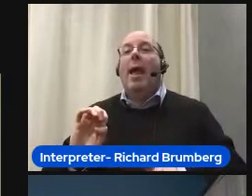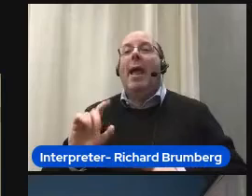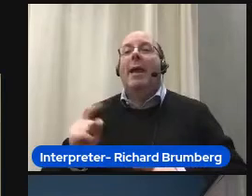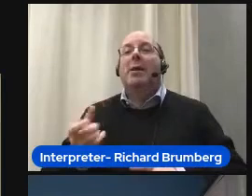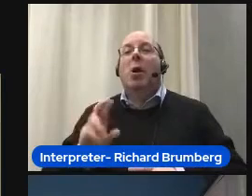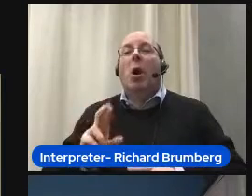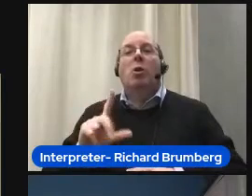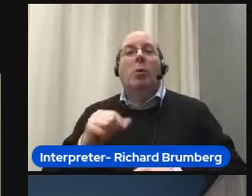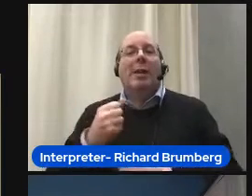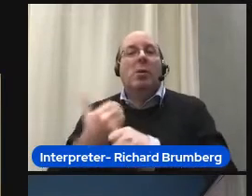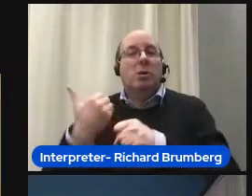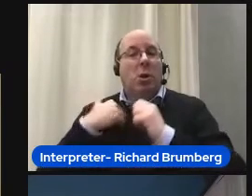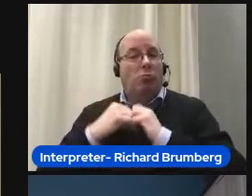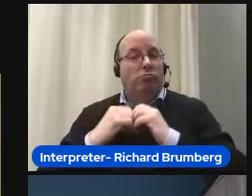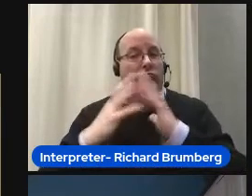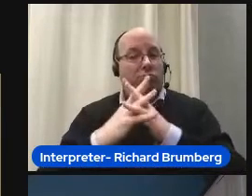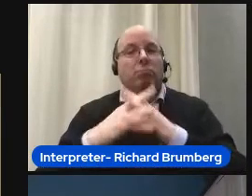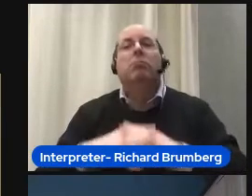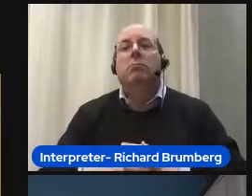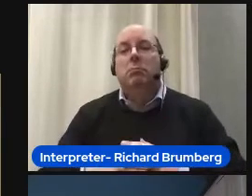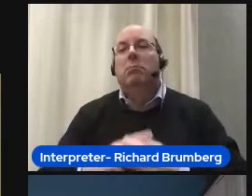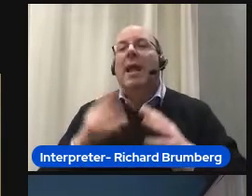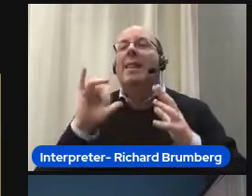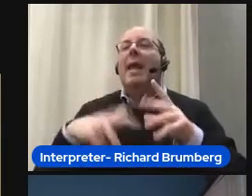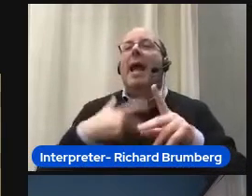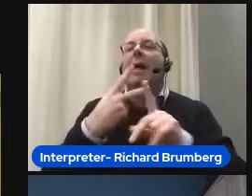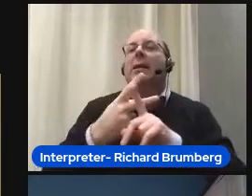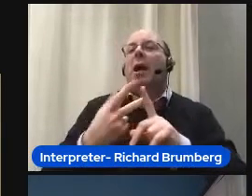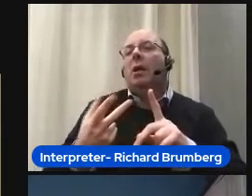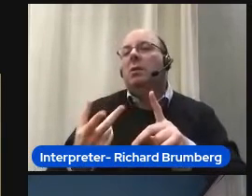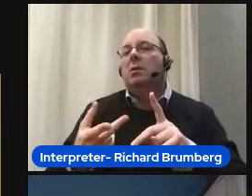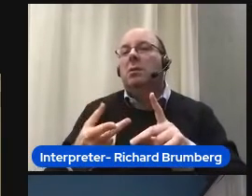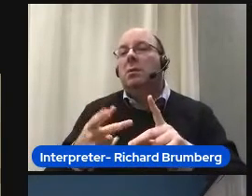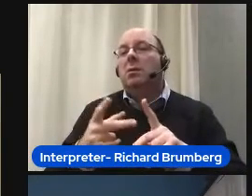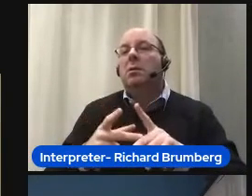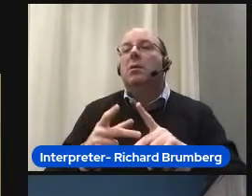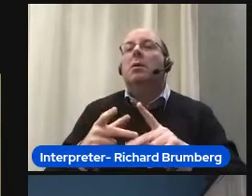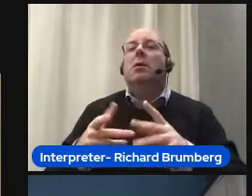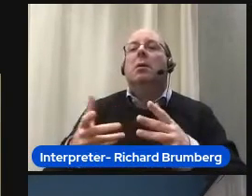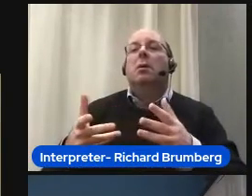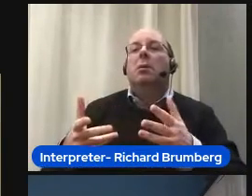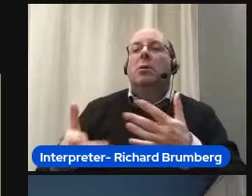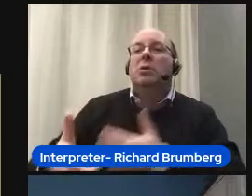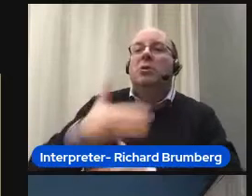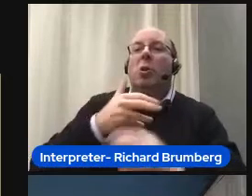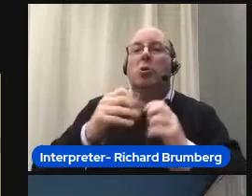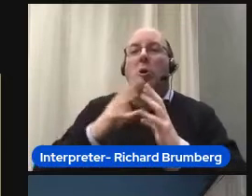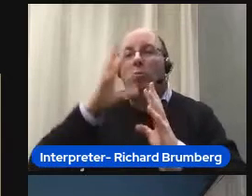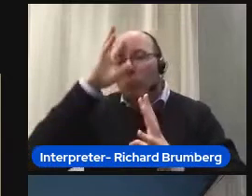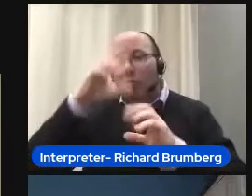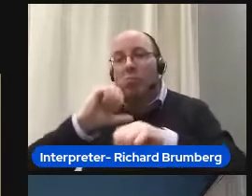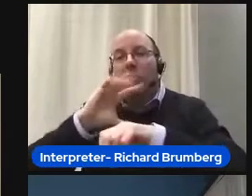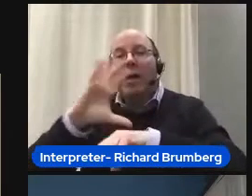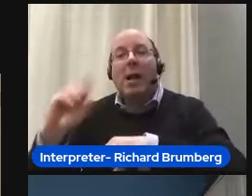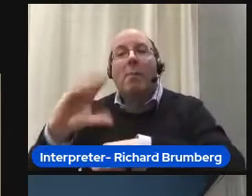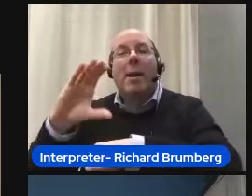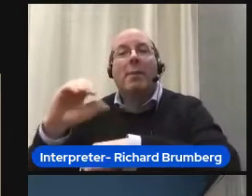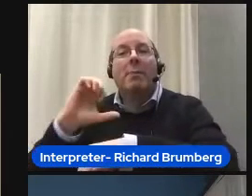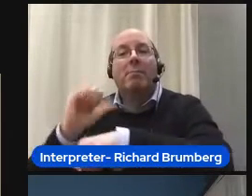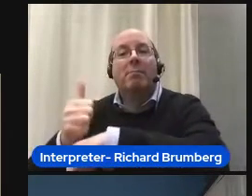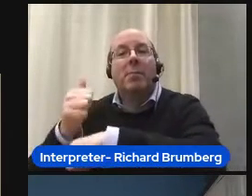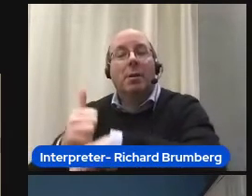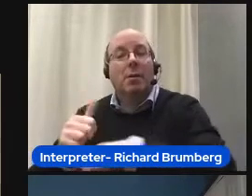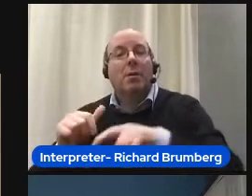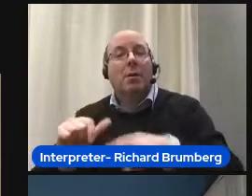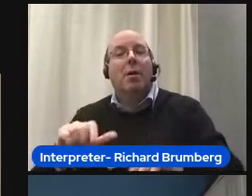20 years ago, the kind of energy around social entrepreneurship, which is doing a lot of work in the